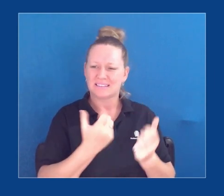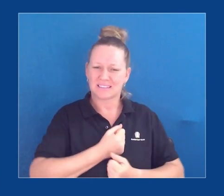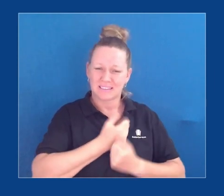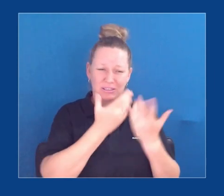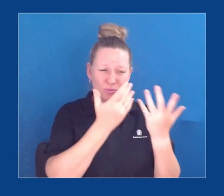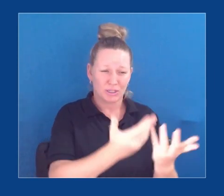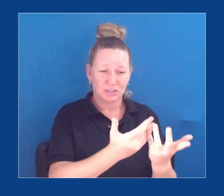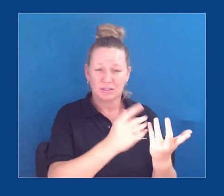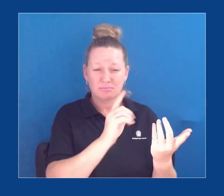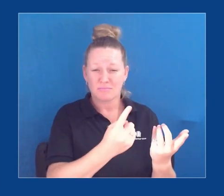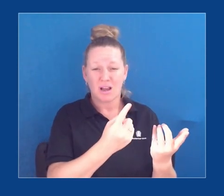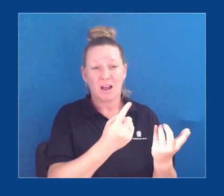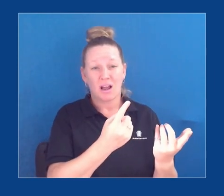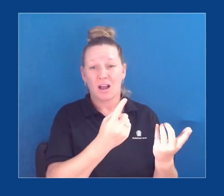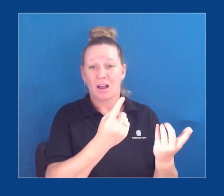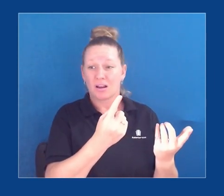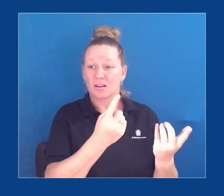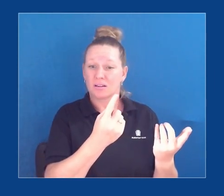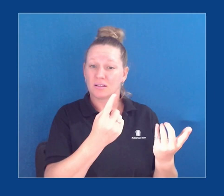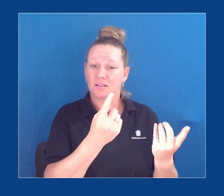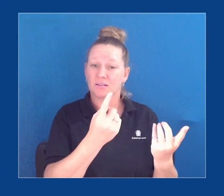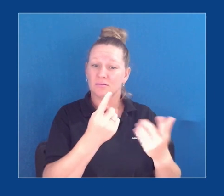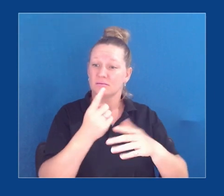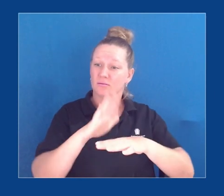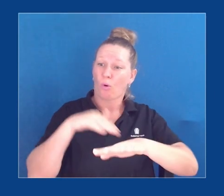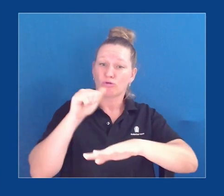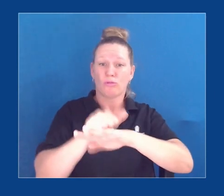invisible within the national cultural